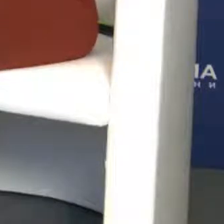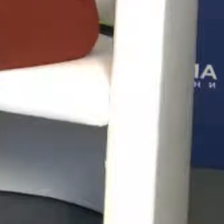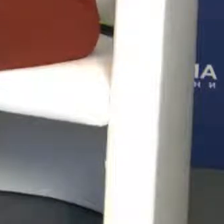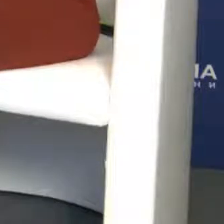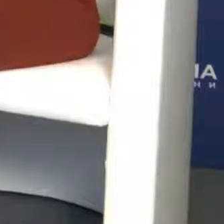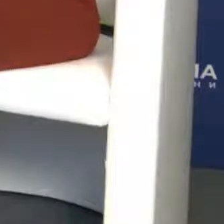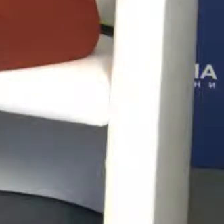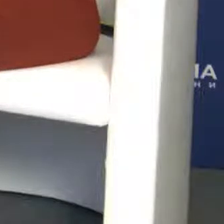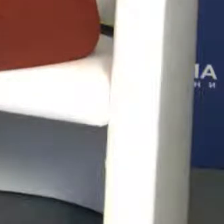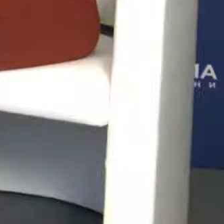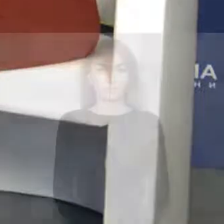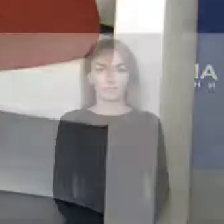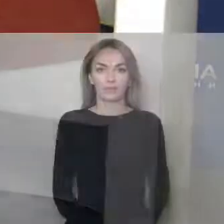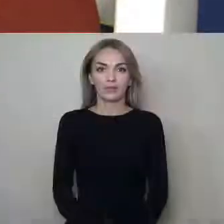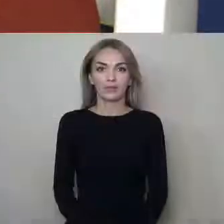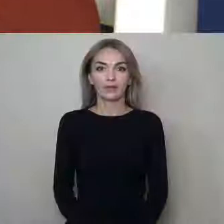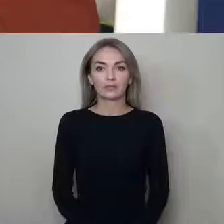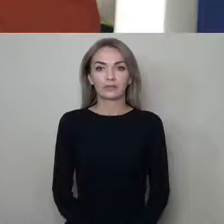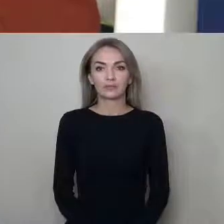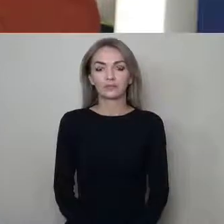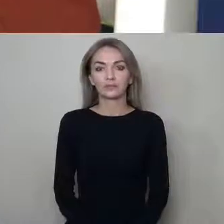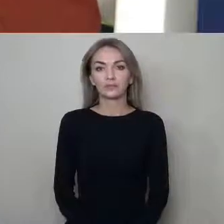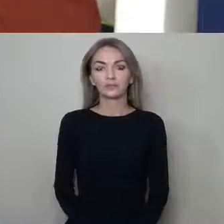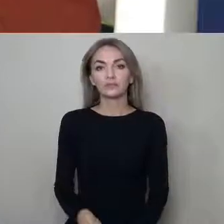of this. On the other hand,